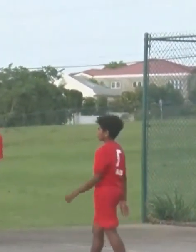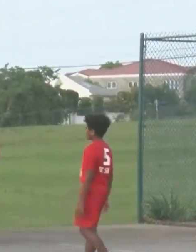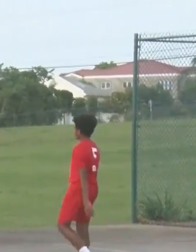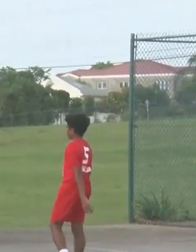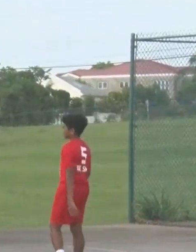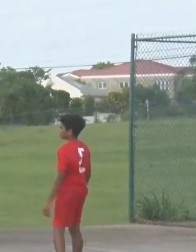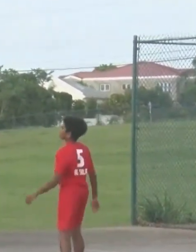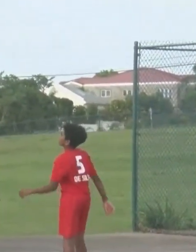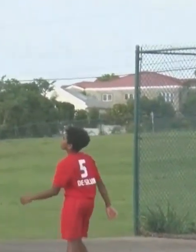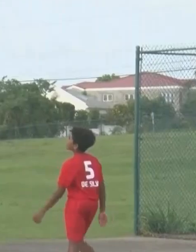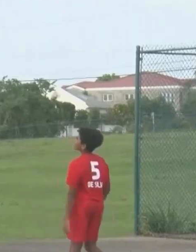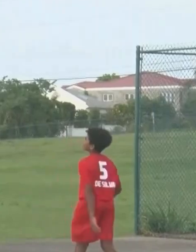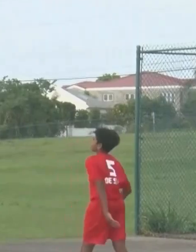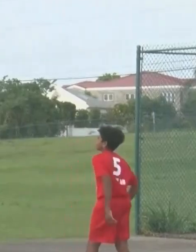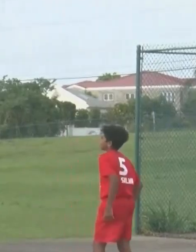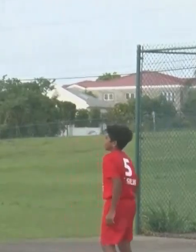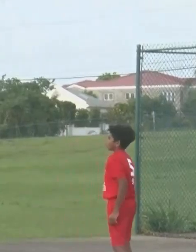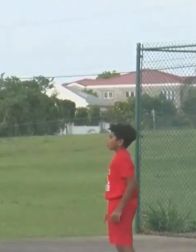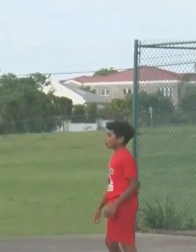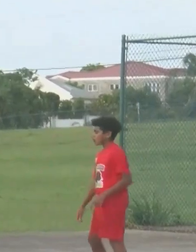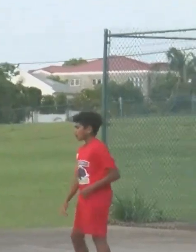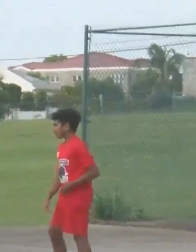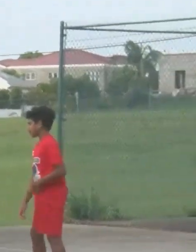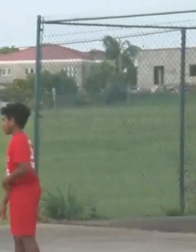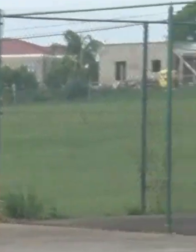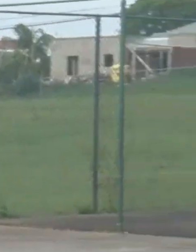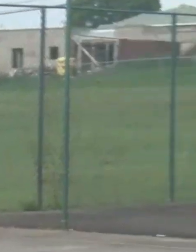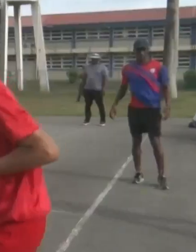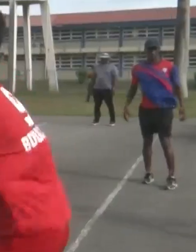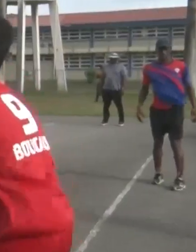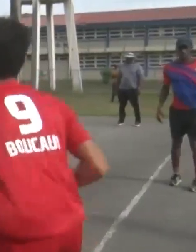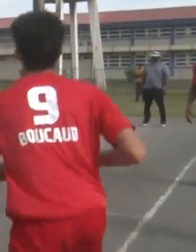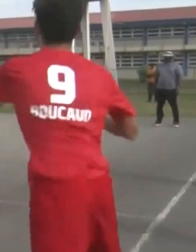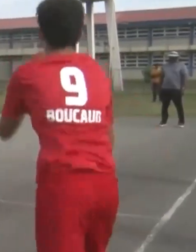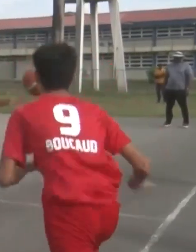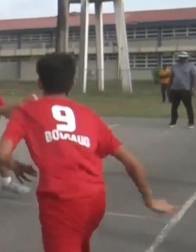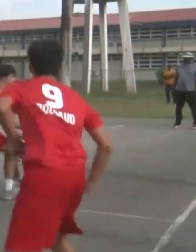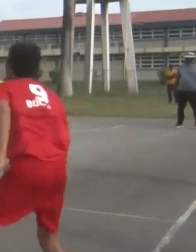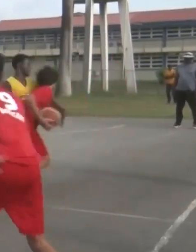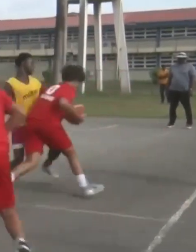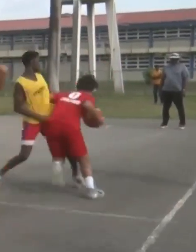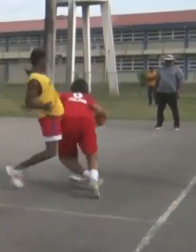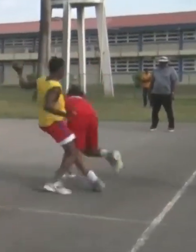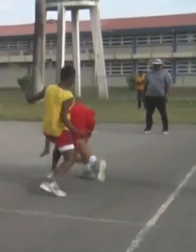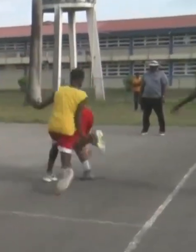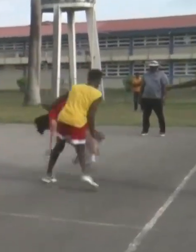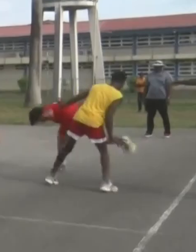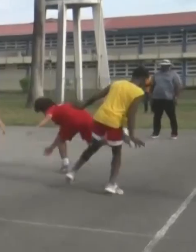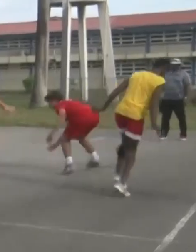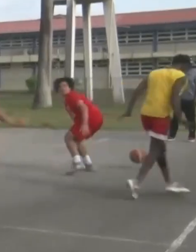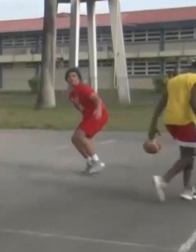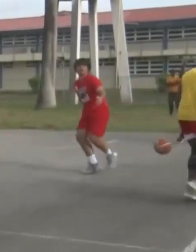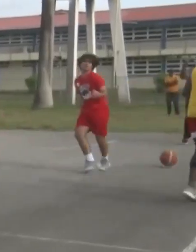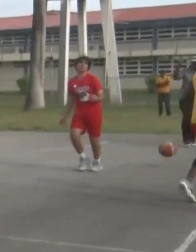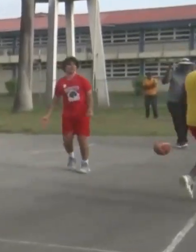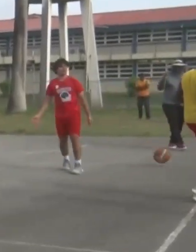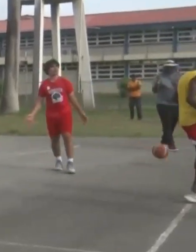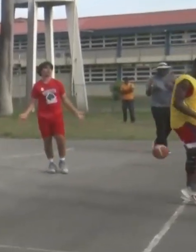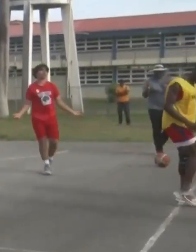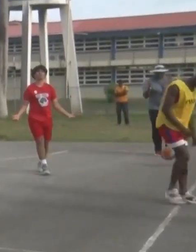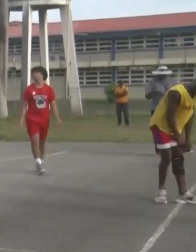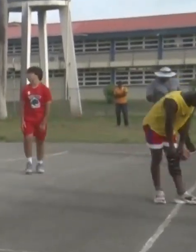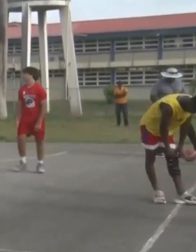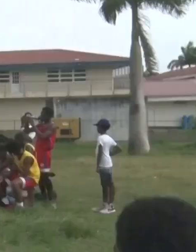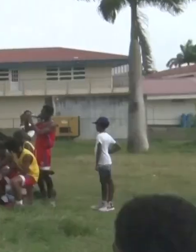is easy on the eye and makes the layup. Providence were finding buckets hard to come by, but they managed to put points on the board